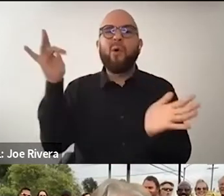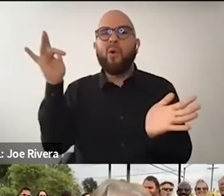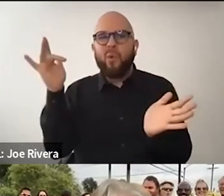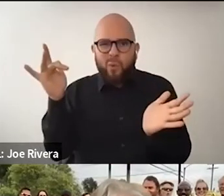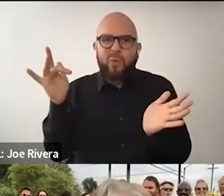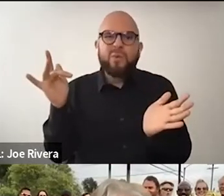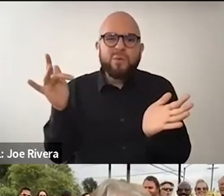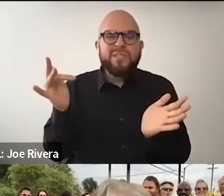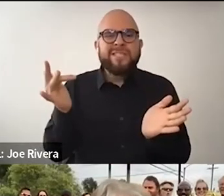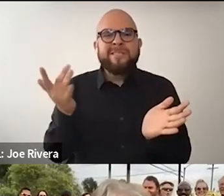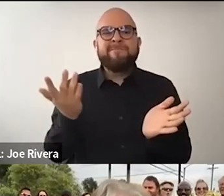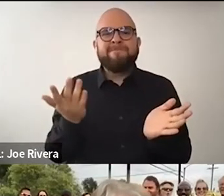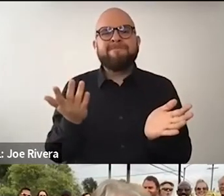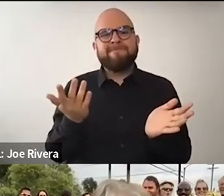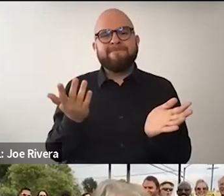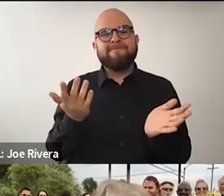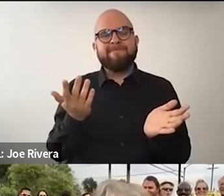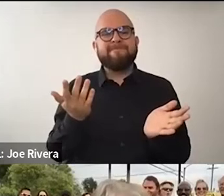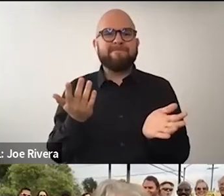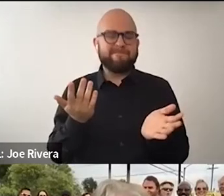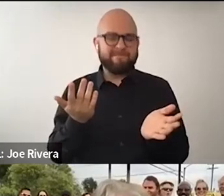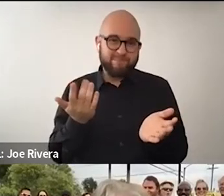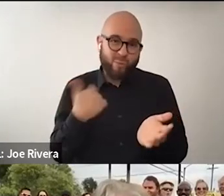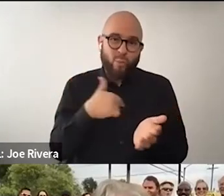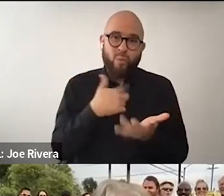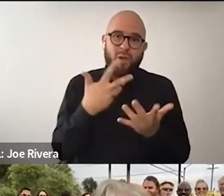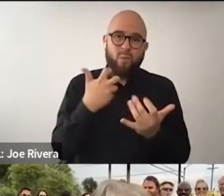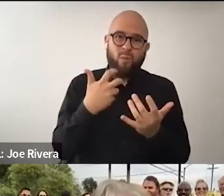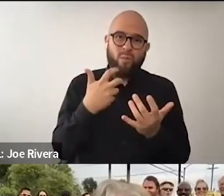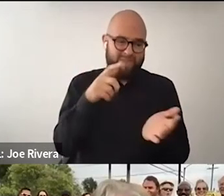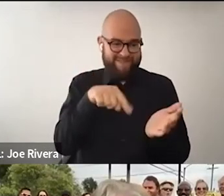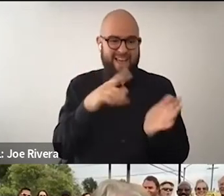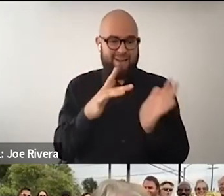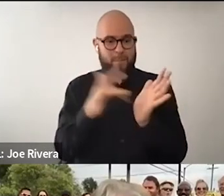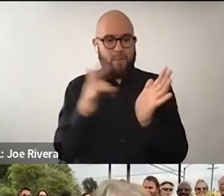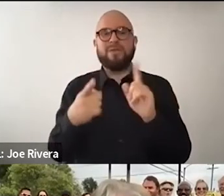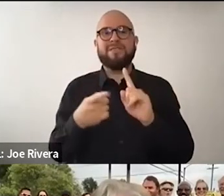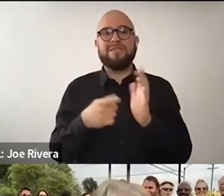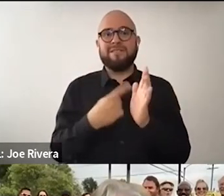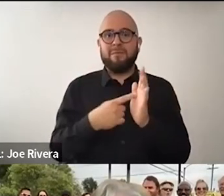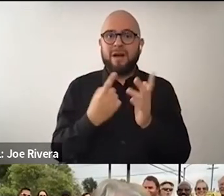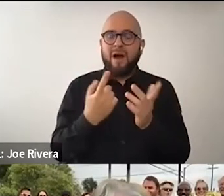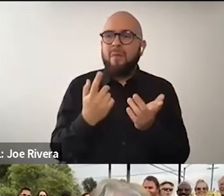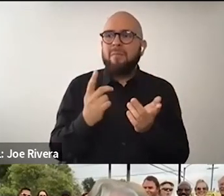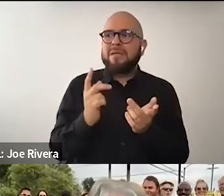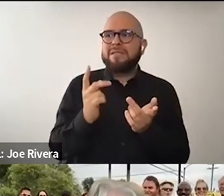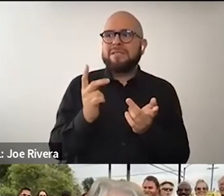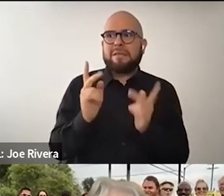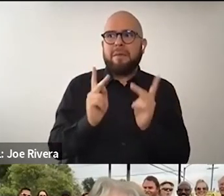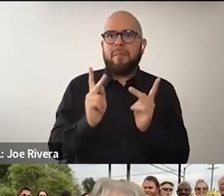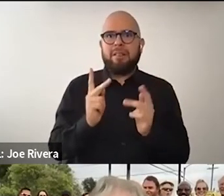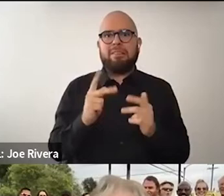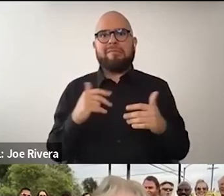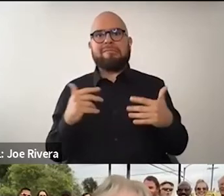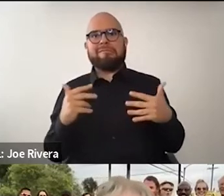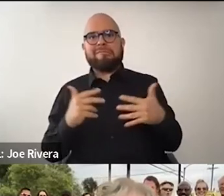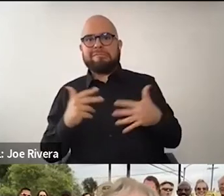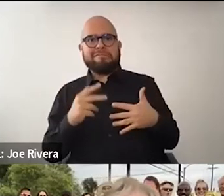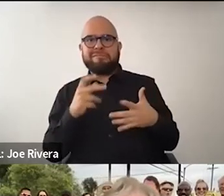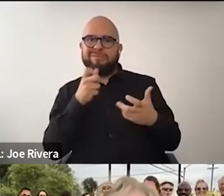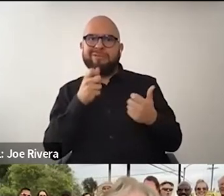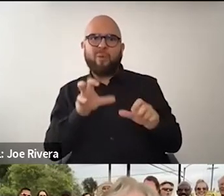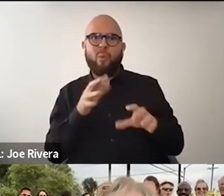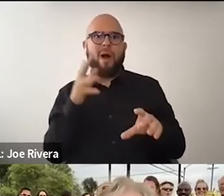to prevent people from joining a union, I can name those and more when we talk about